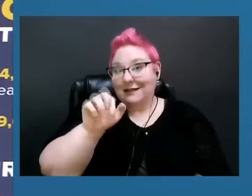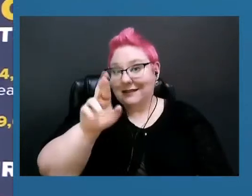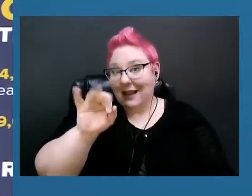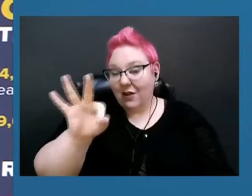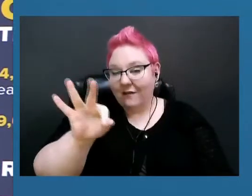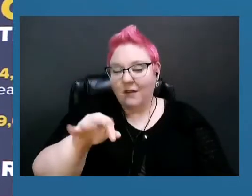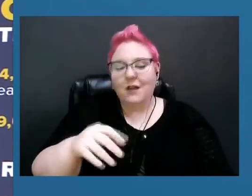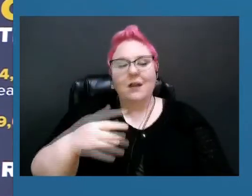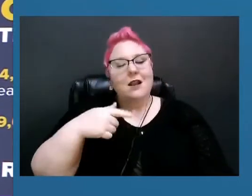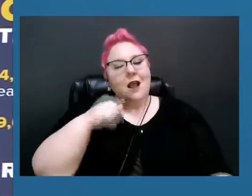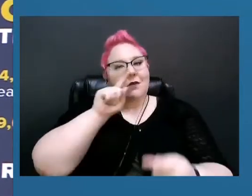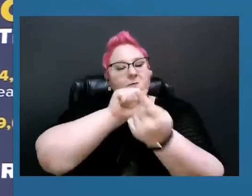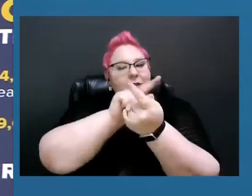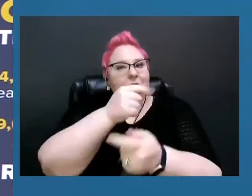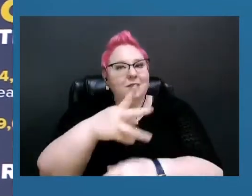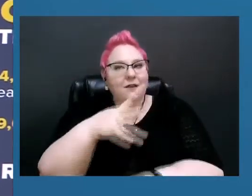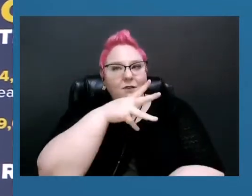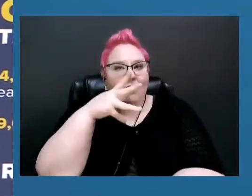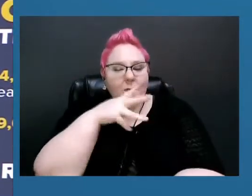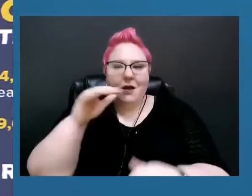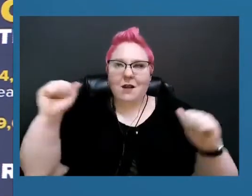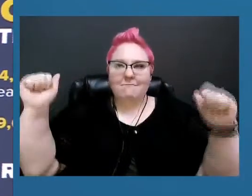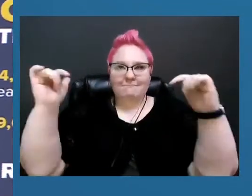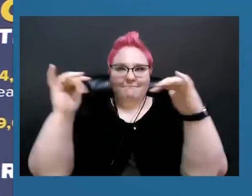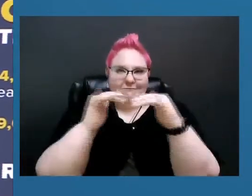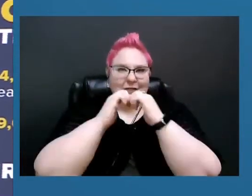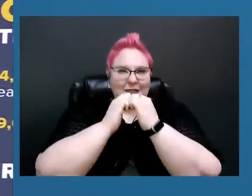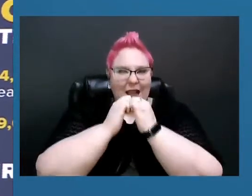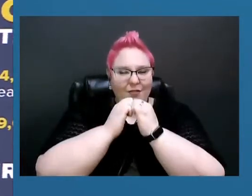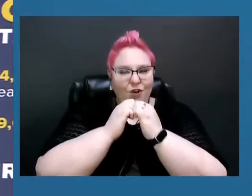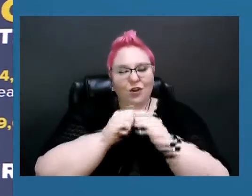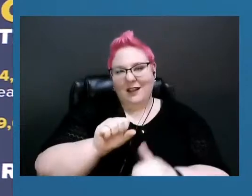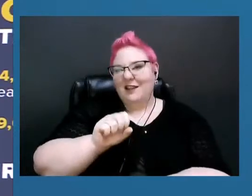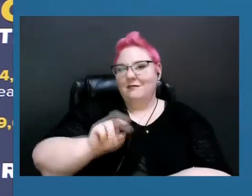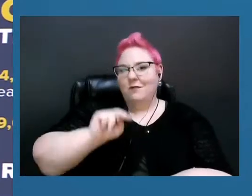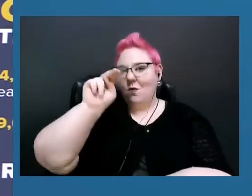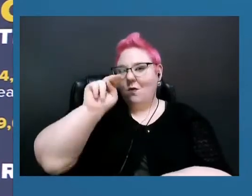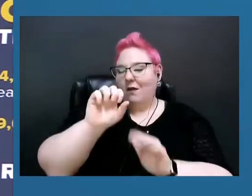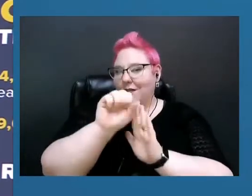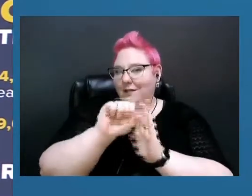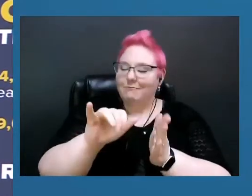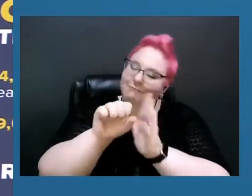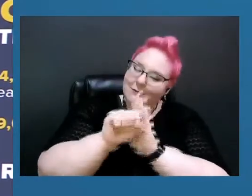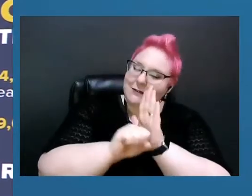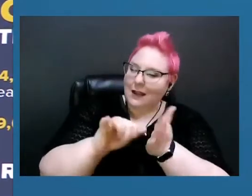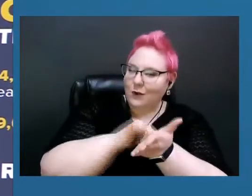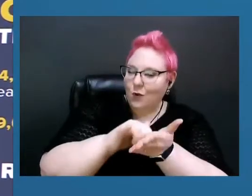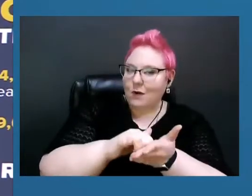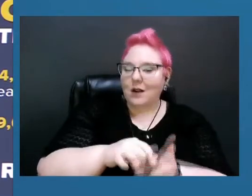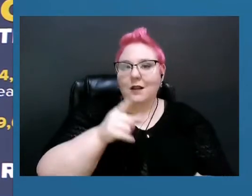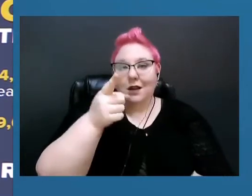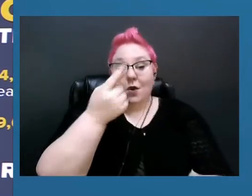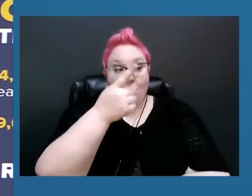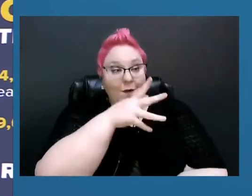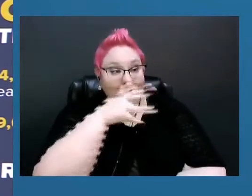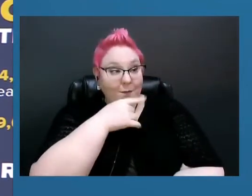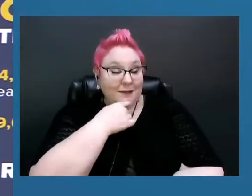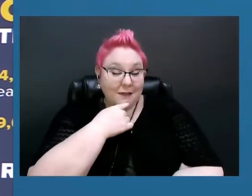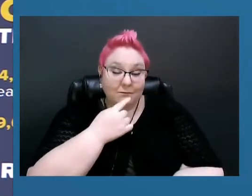upstate, brought them together in the Capitol, said, just tell me what's going on. What are you seeing? One farmer said, well, we used to